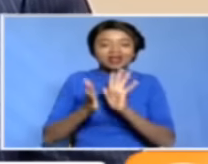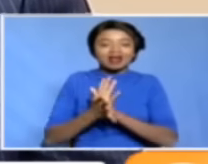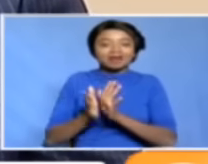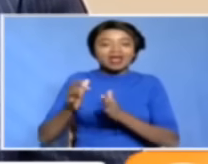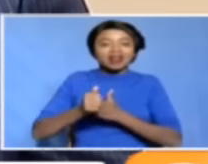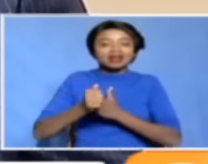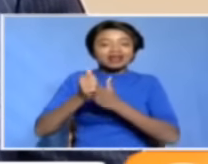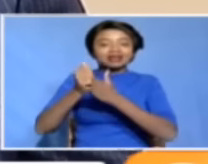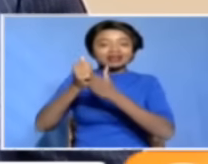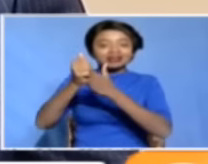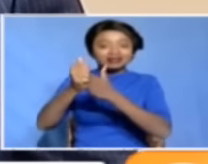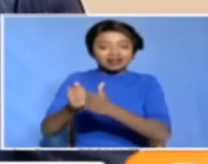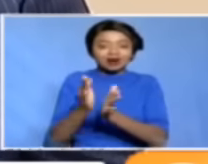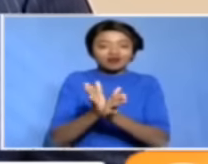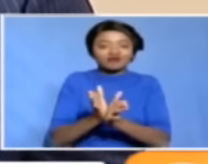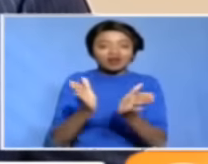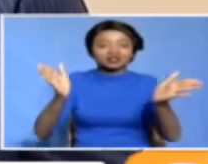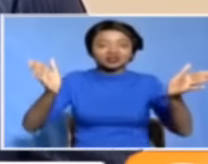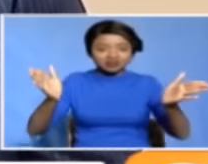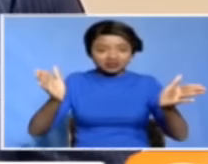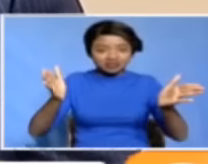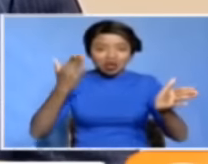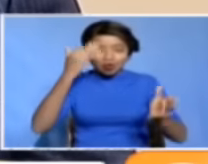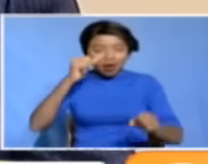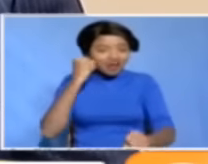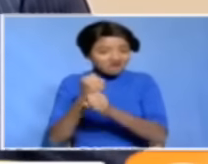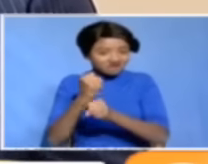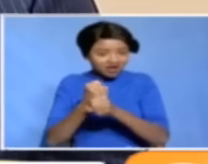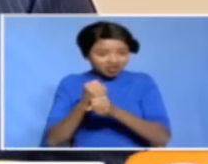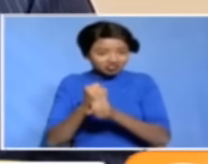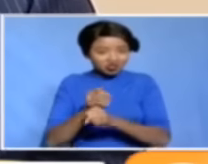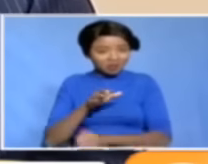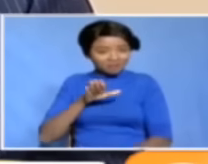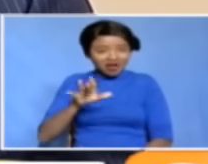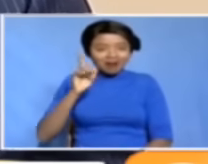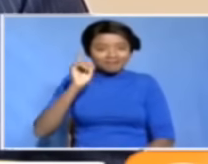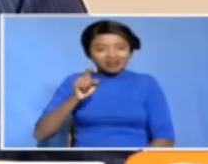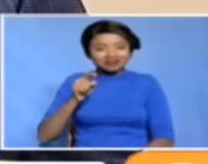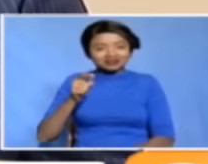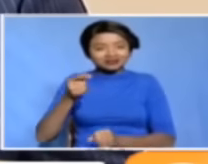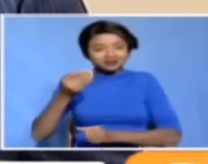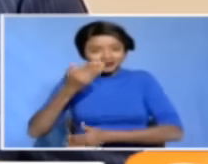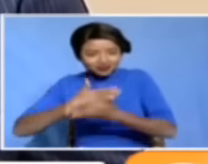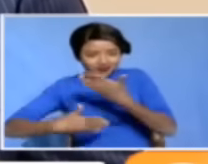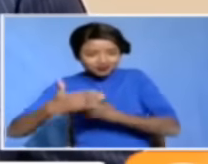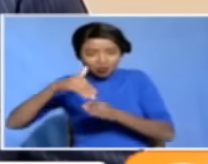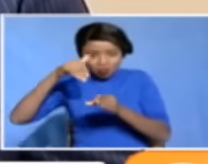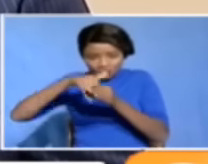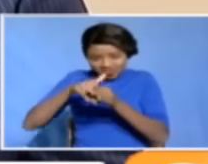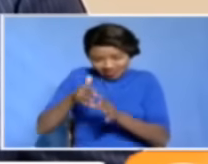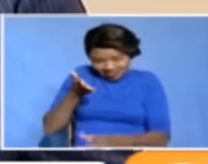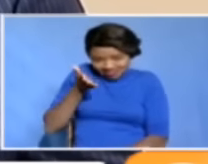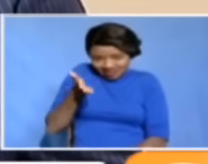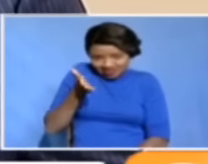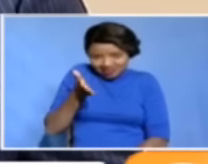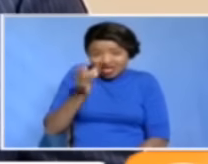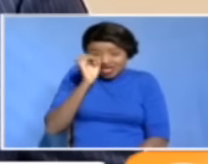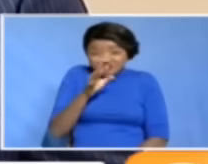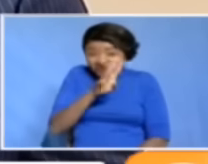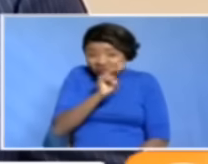the function of the leader of majority must be transacted within the chamber. And if you are not a member of